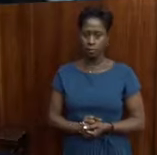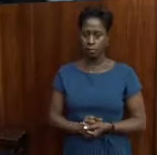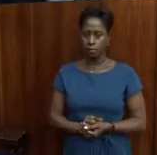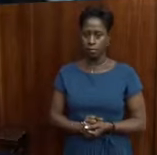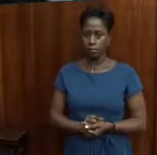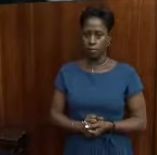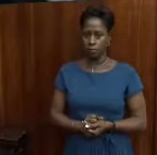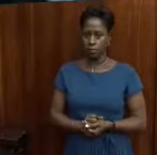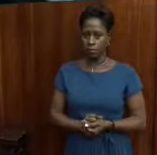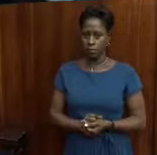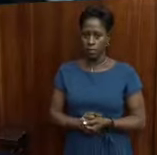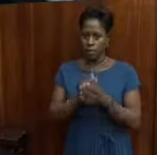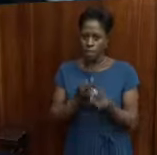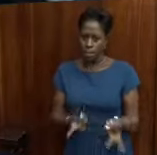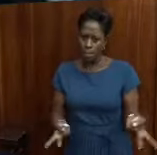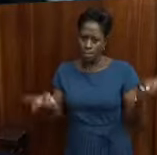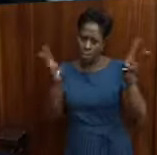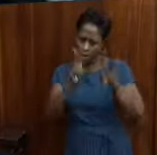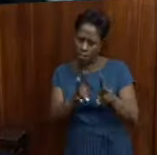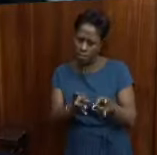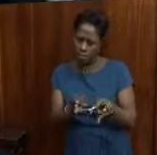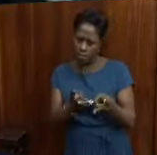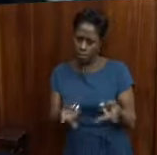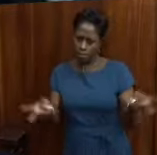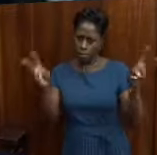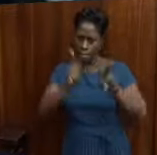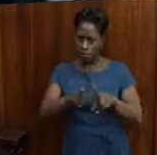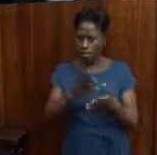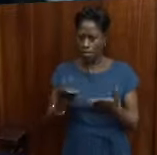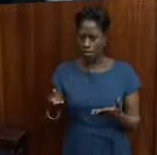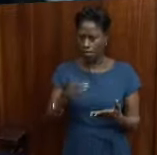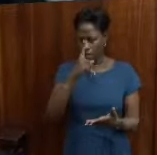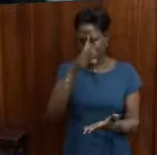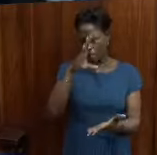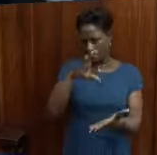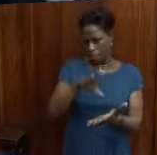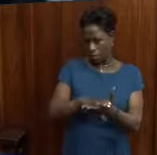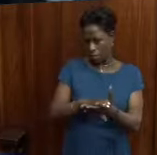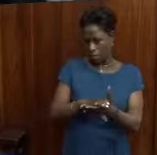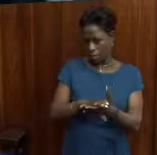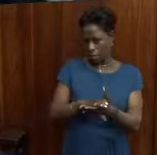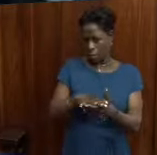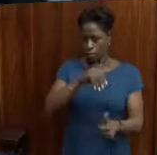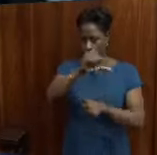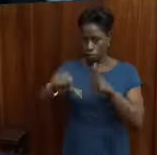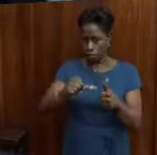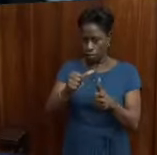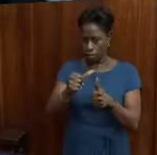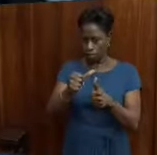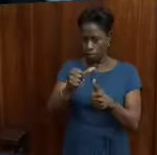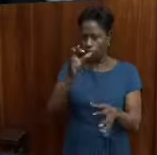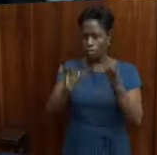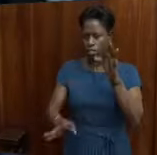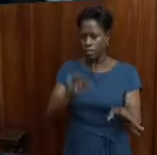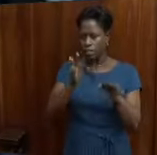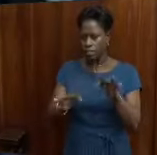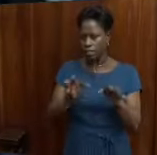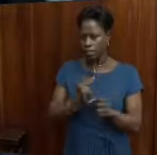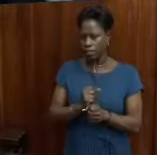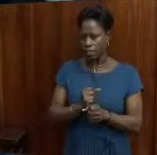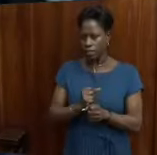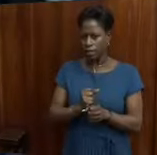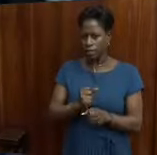At the core of our value system is a fundamental belief in social justice and wealth creation, a belief that every